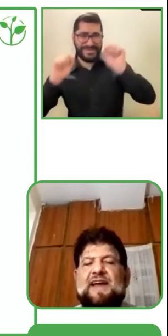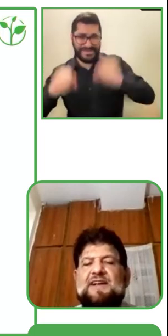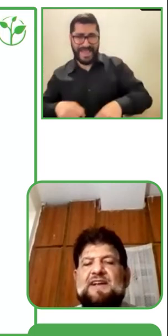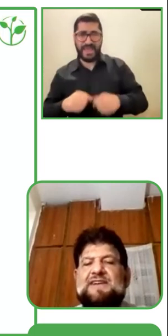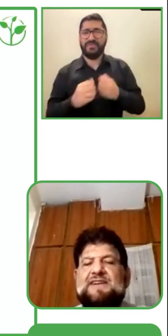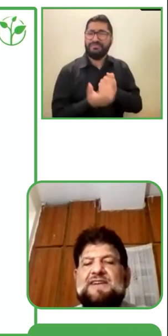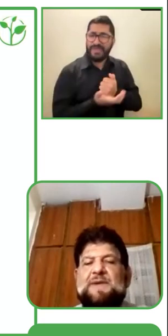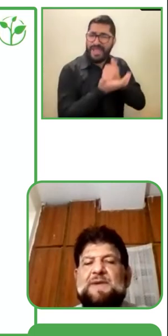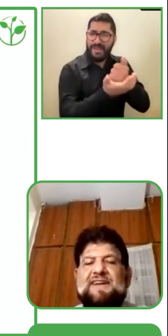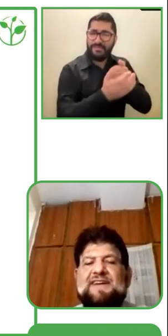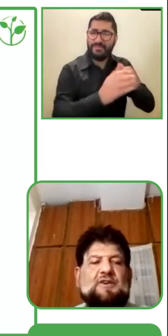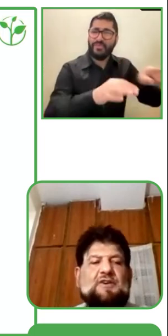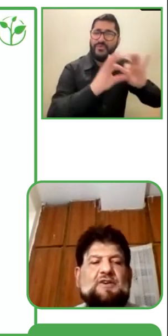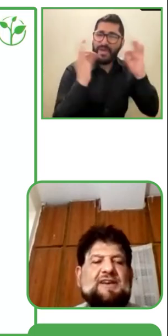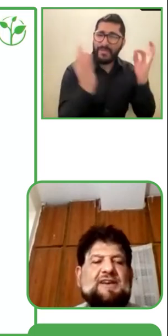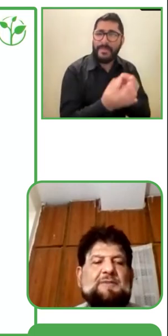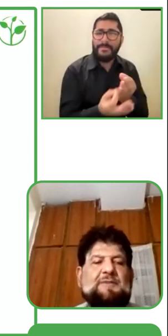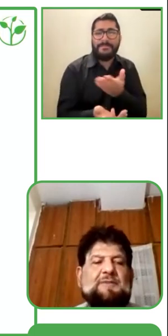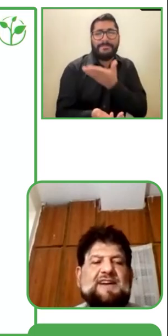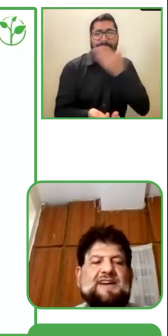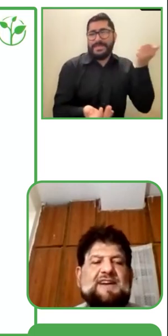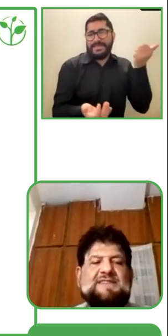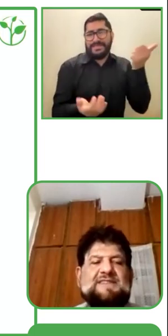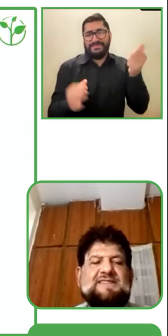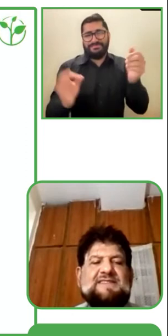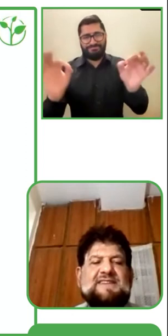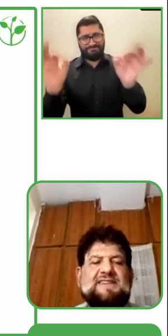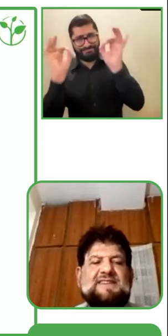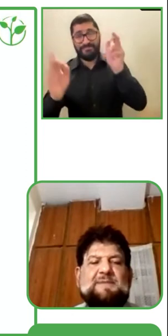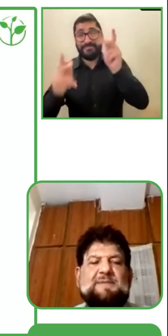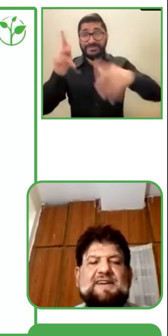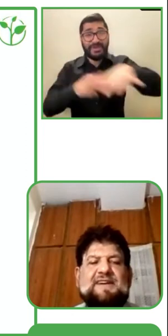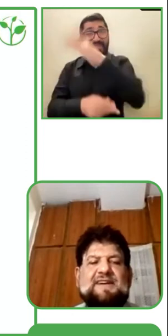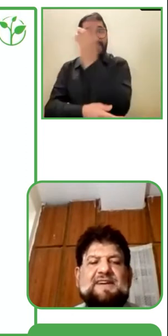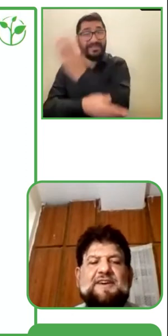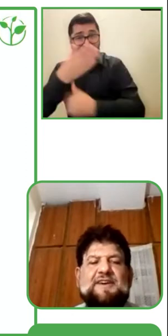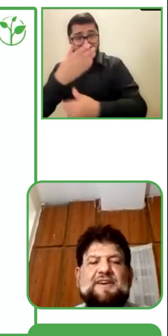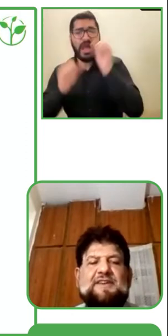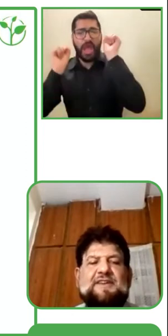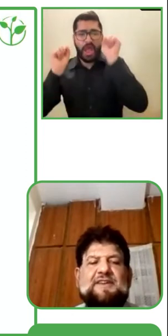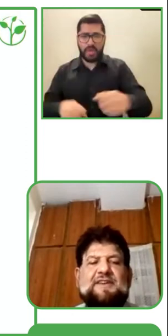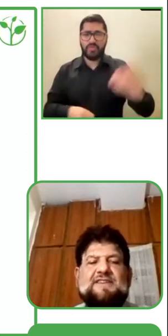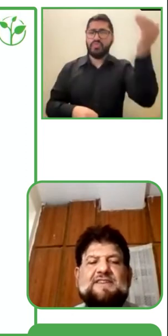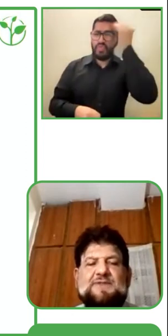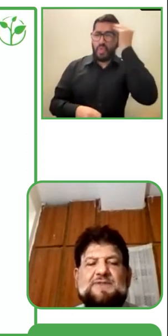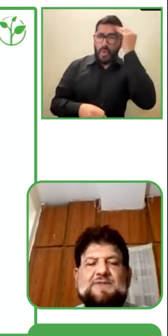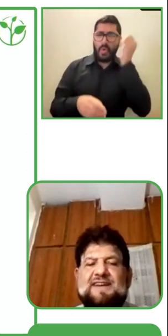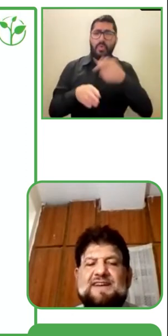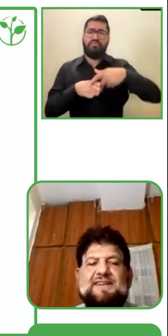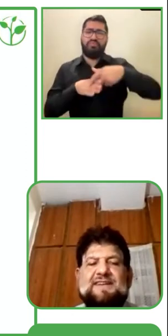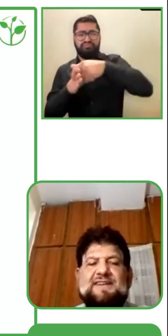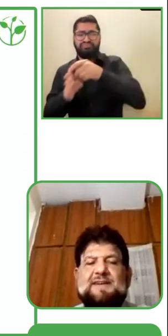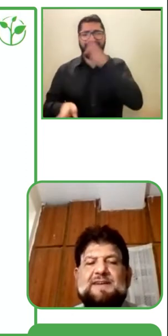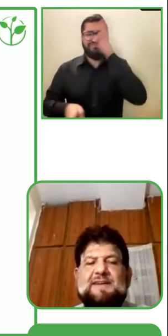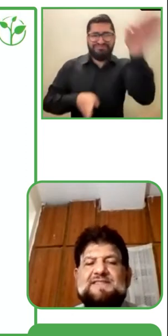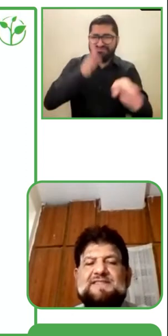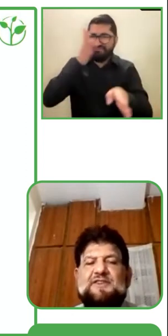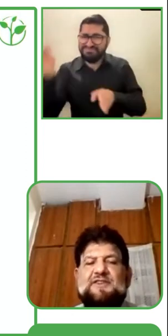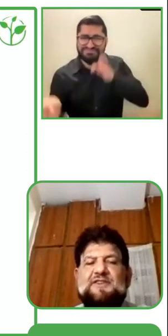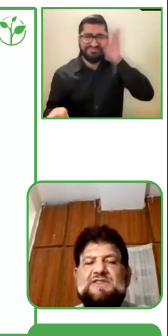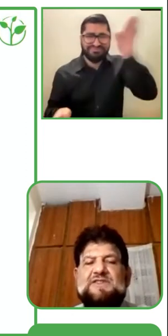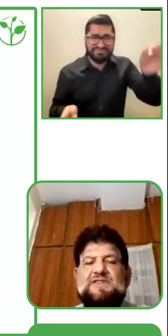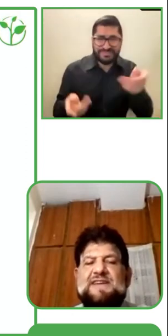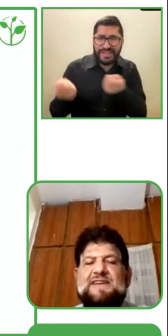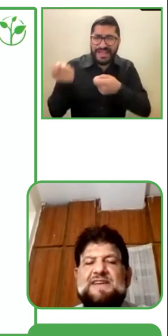can participate in other local market businesses. Similarly, the young students, disabled,